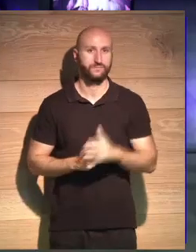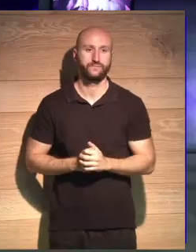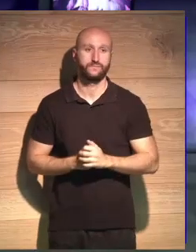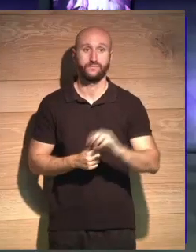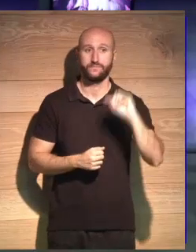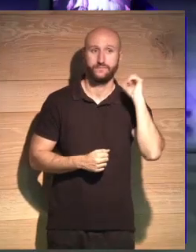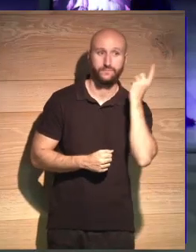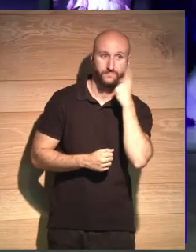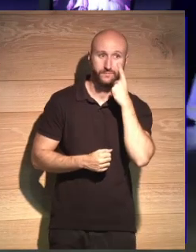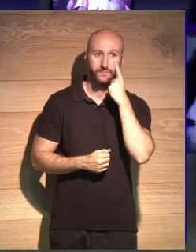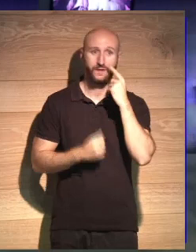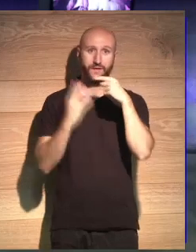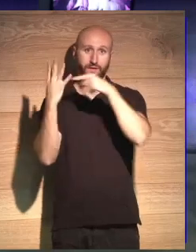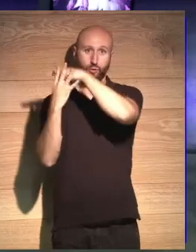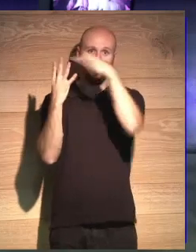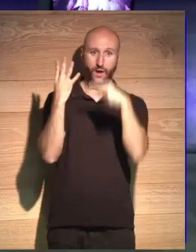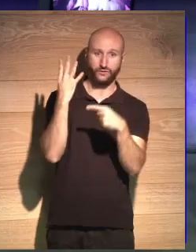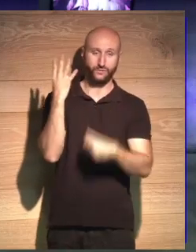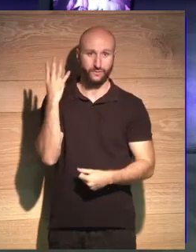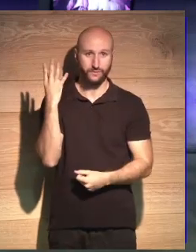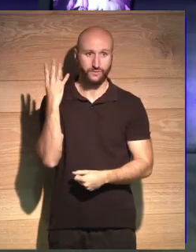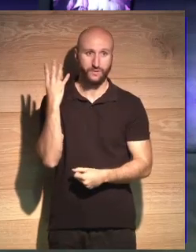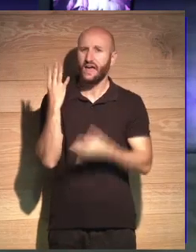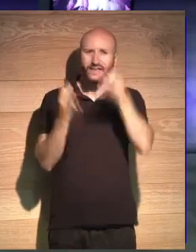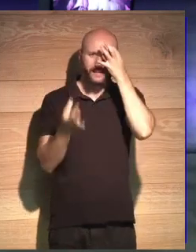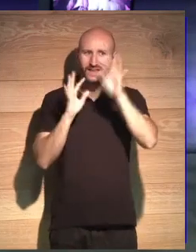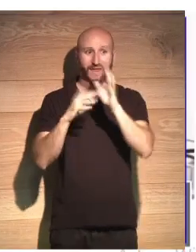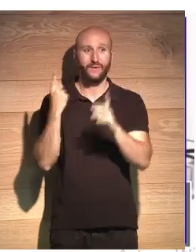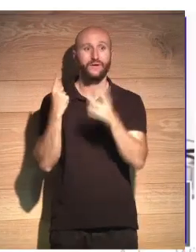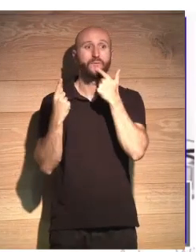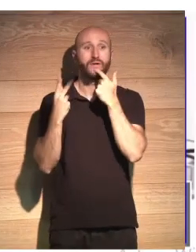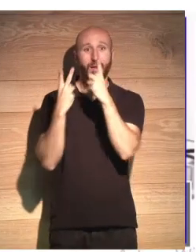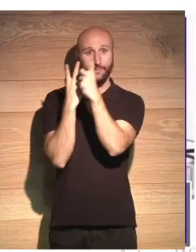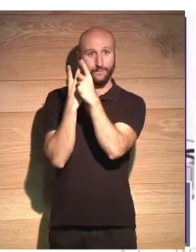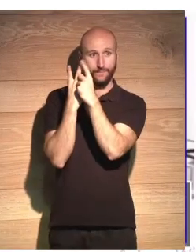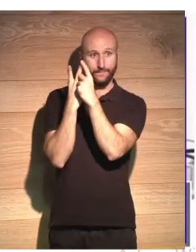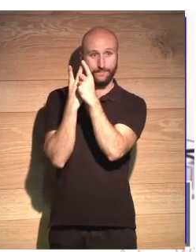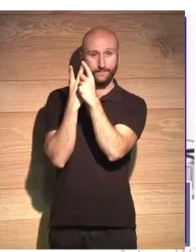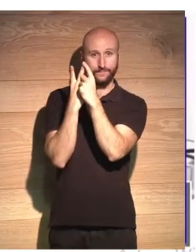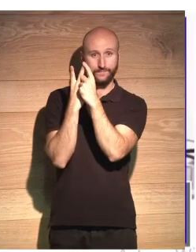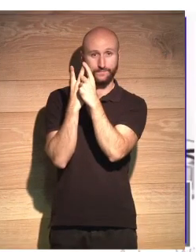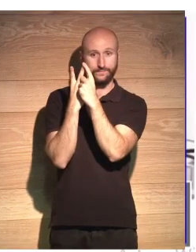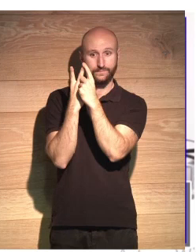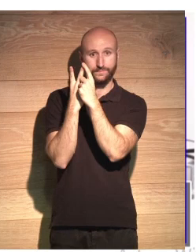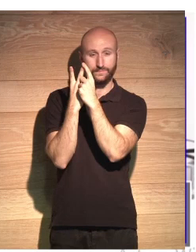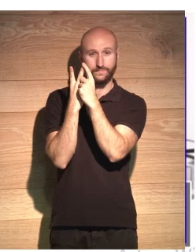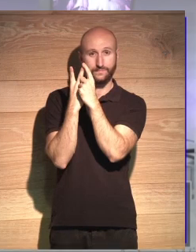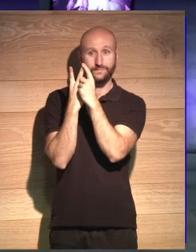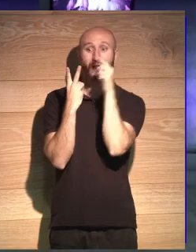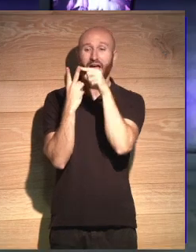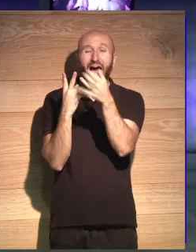were developing. I found Magic 1, Business Boy 1. Business Boy 1